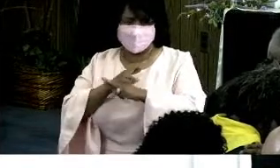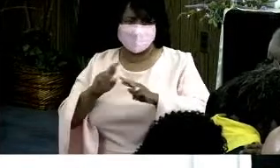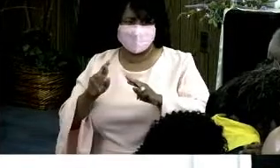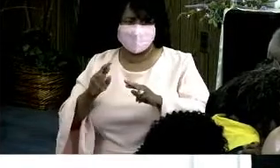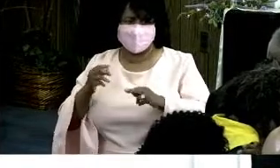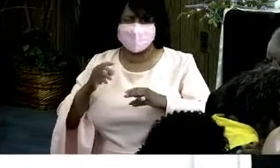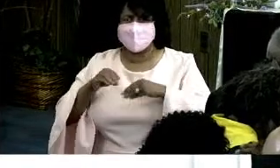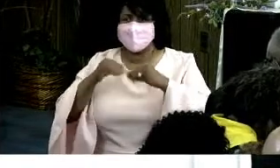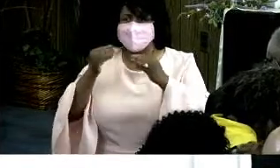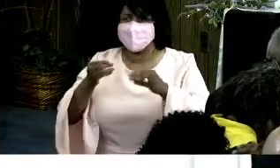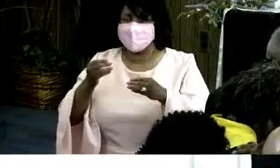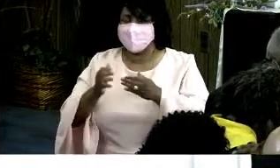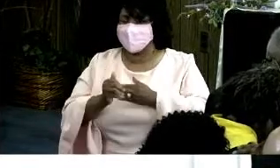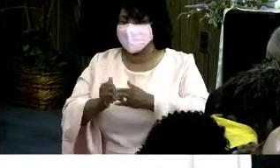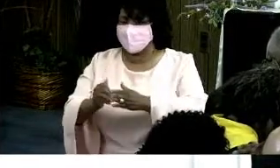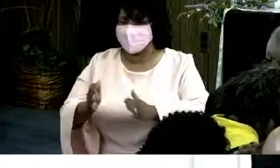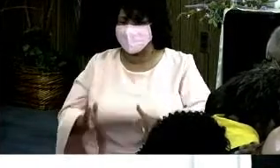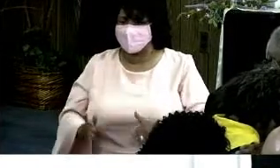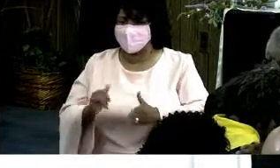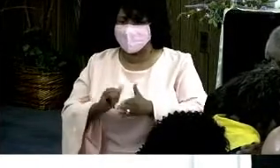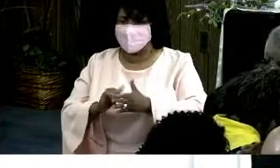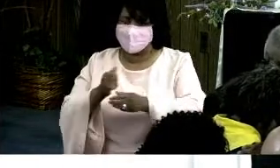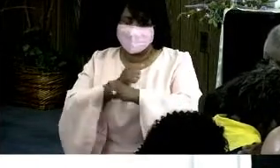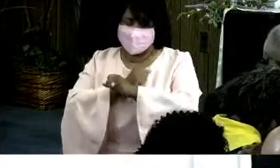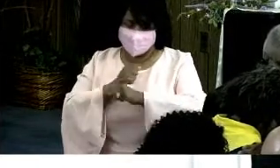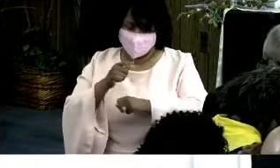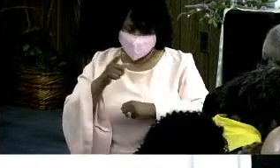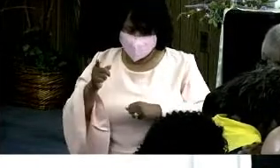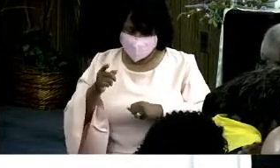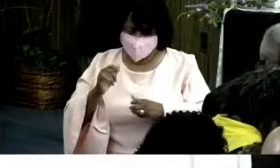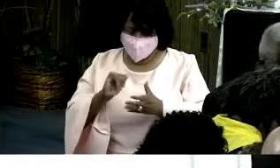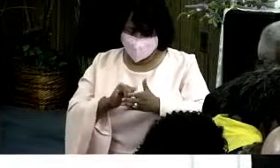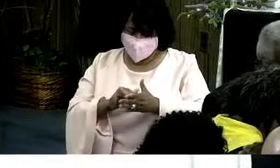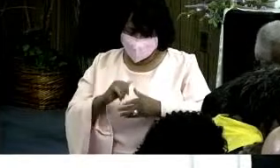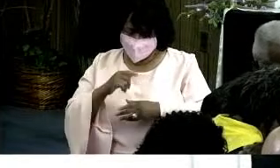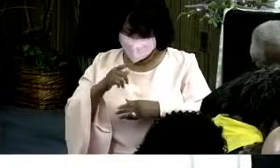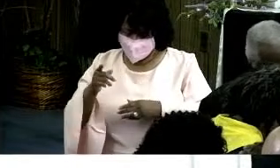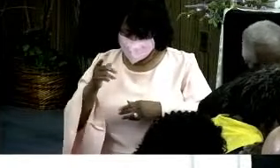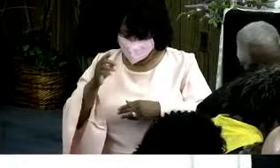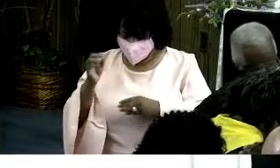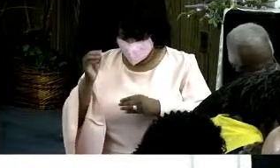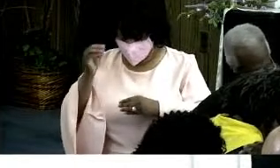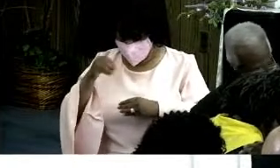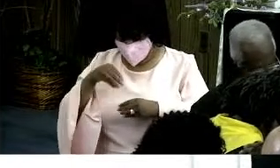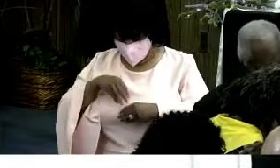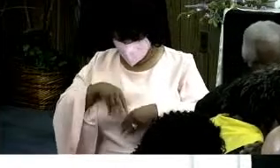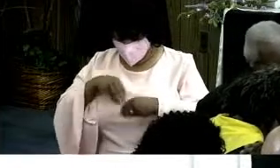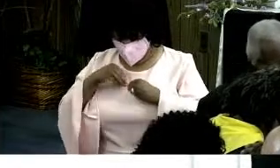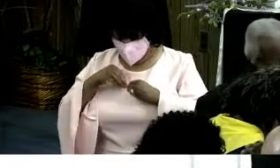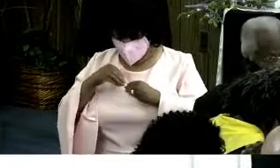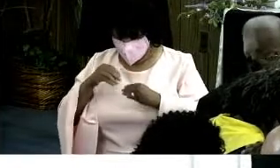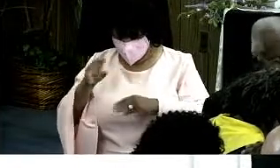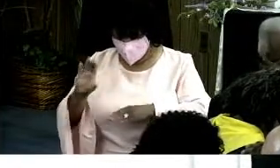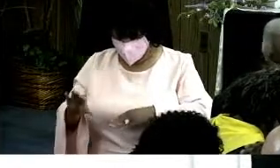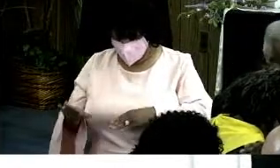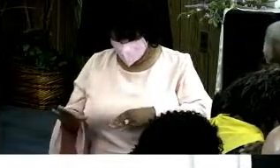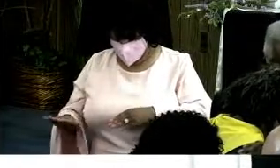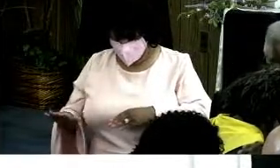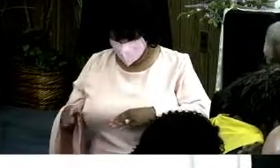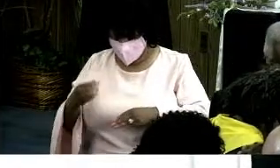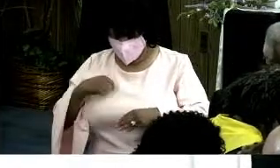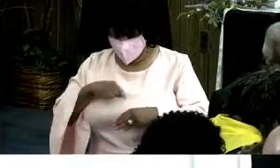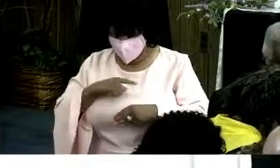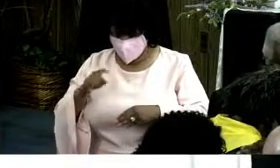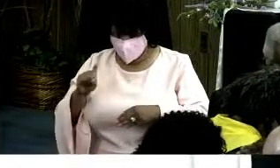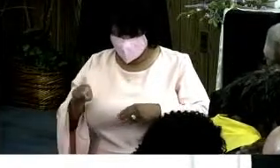them leadership that loves them as if they are her own children. So, Lord, we just take a